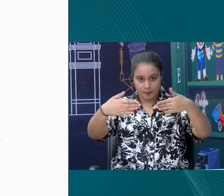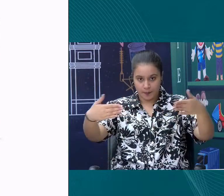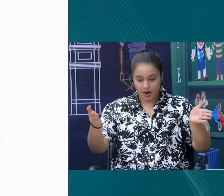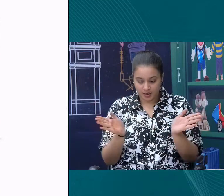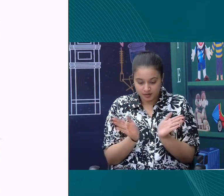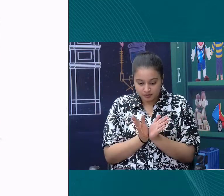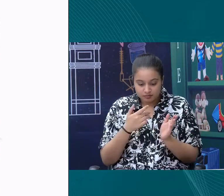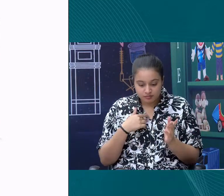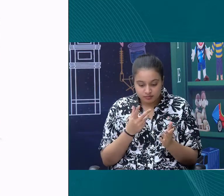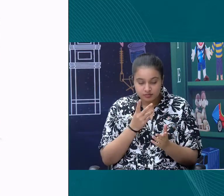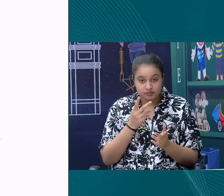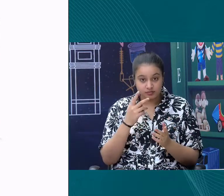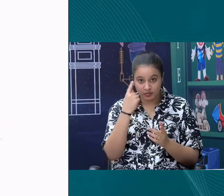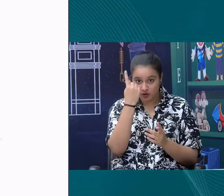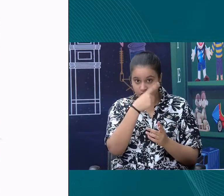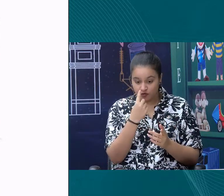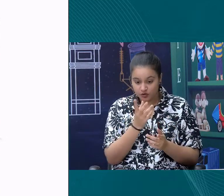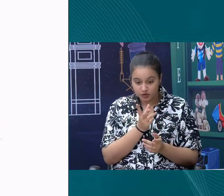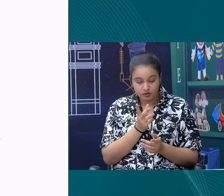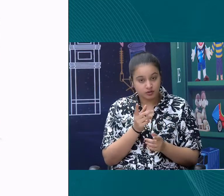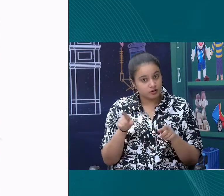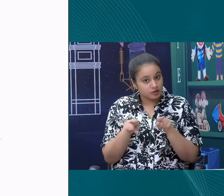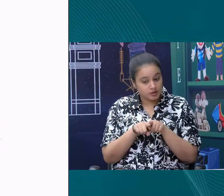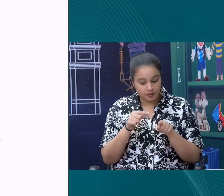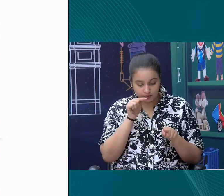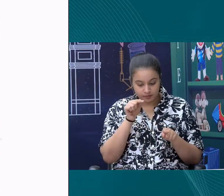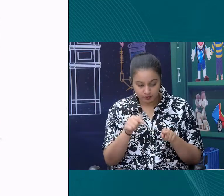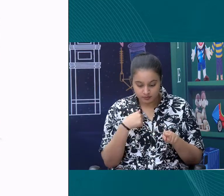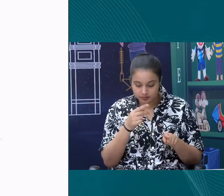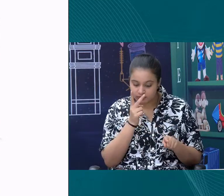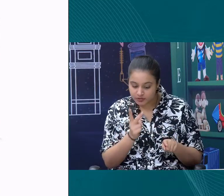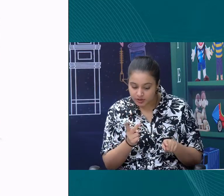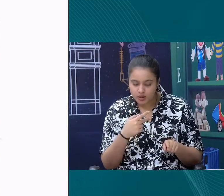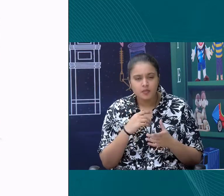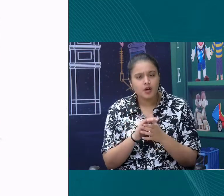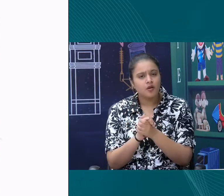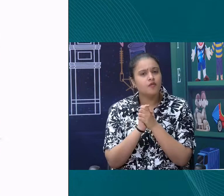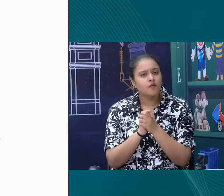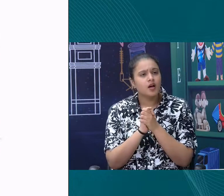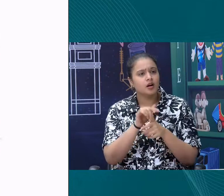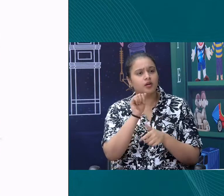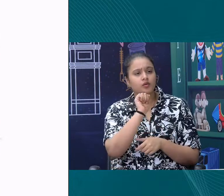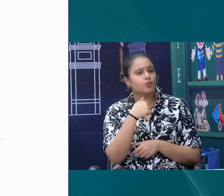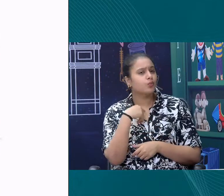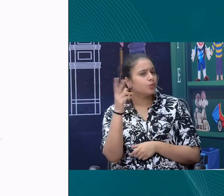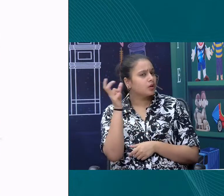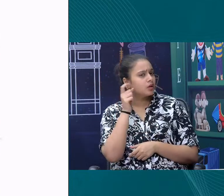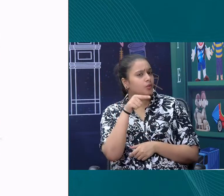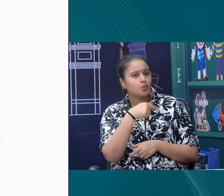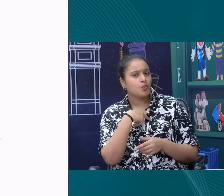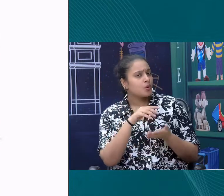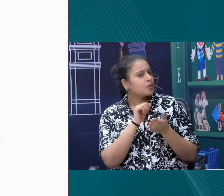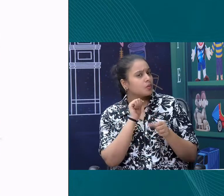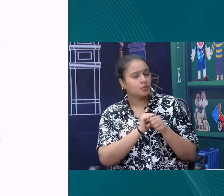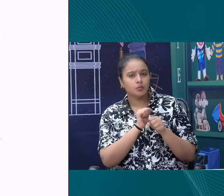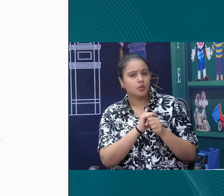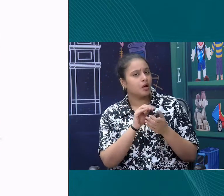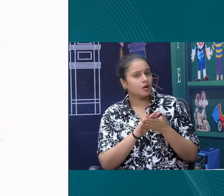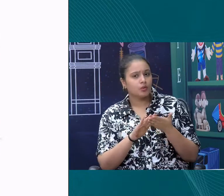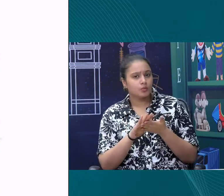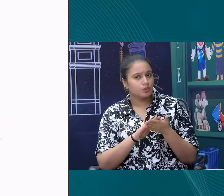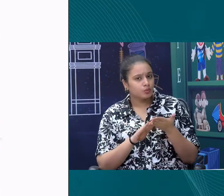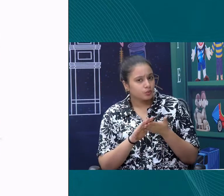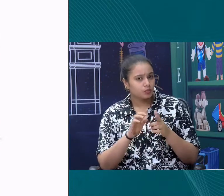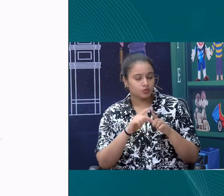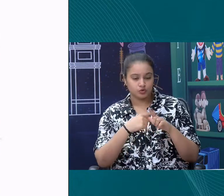of water. "My friend," said the jinn, "what's this I hear of you doing no work?" The jinn